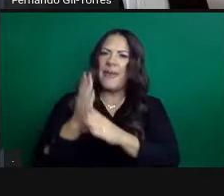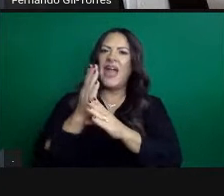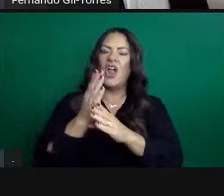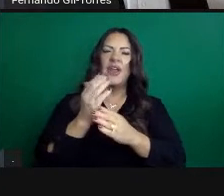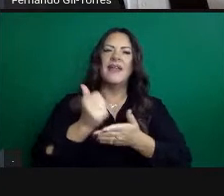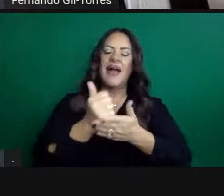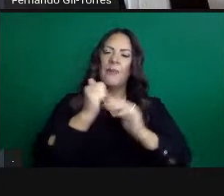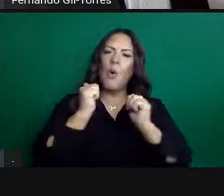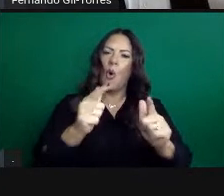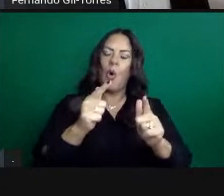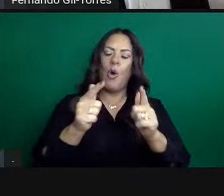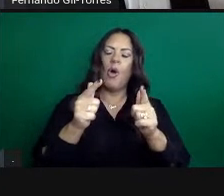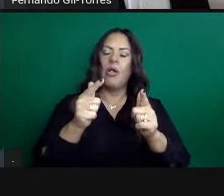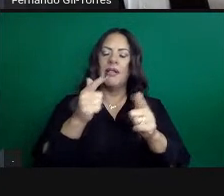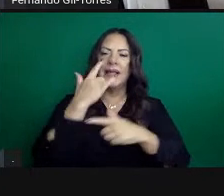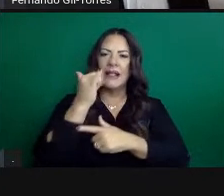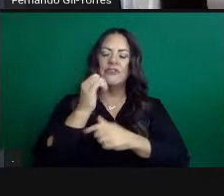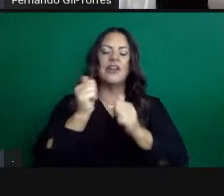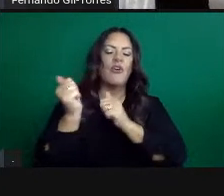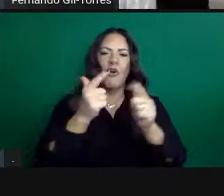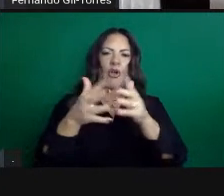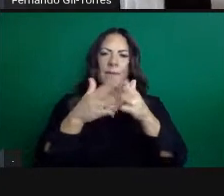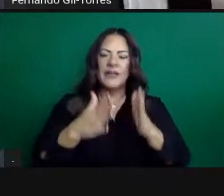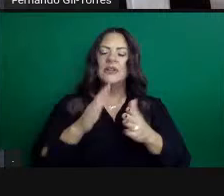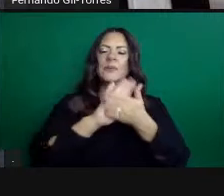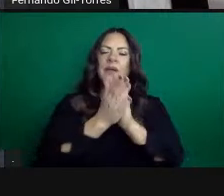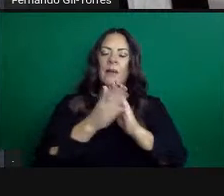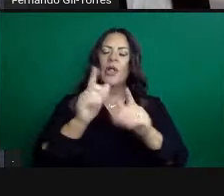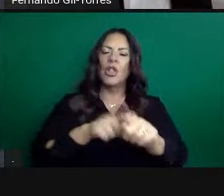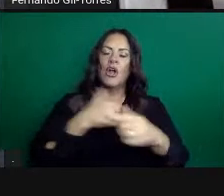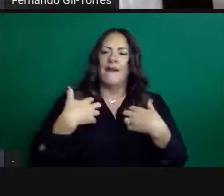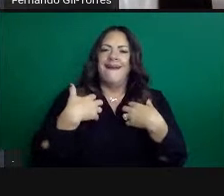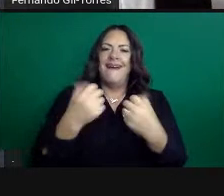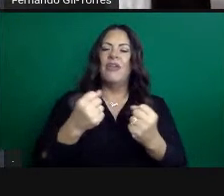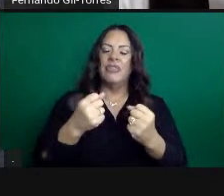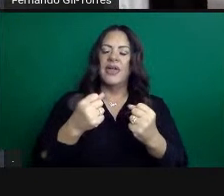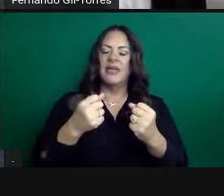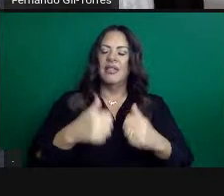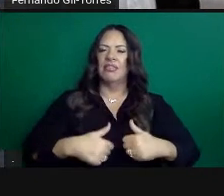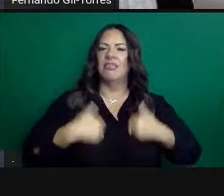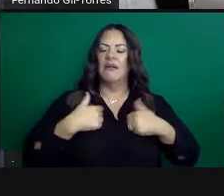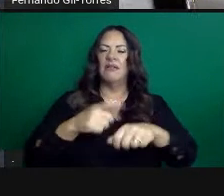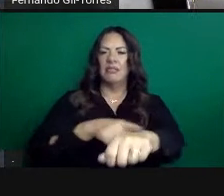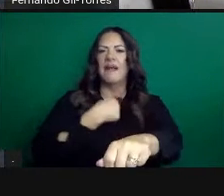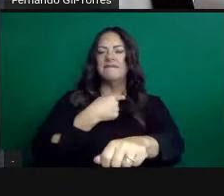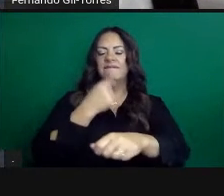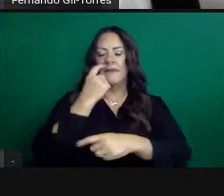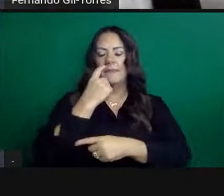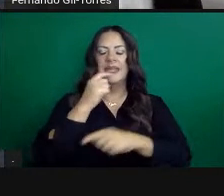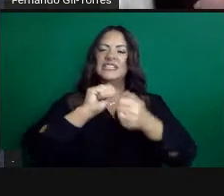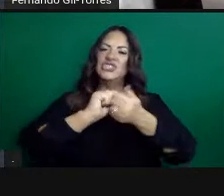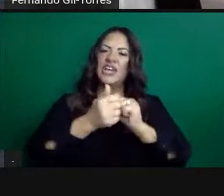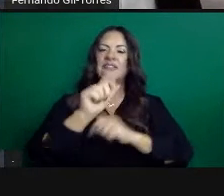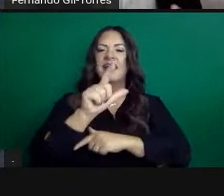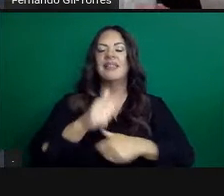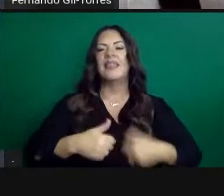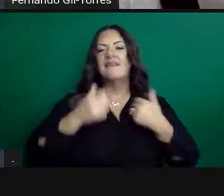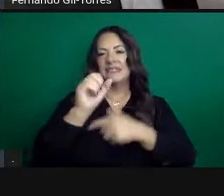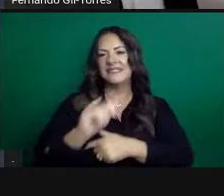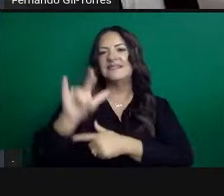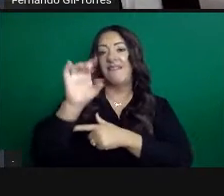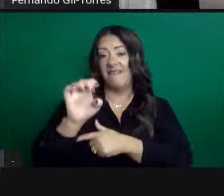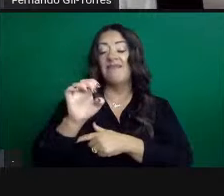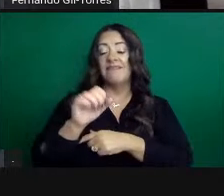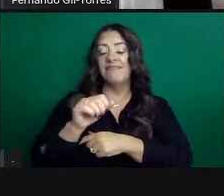longer, healthier, diverse lifestyle. And to discuss more about the role of that Master Plan and how we have brought together our